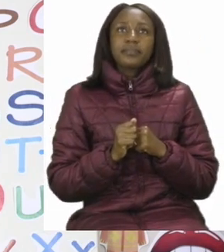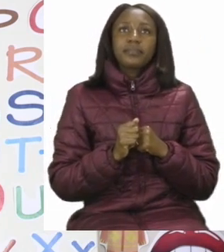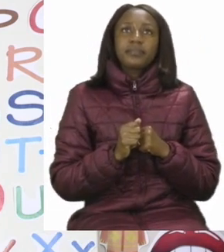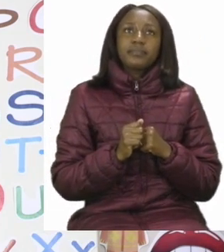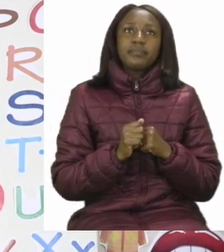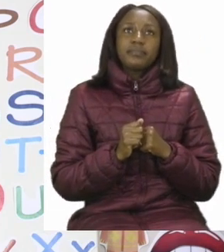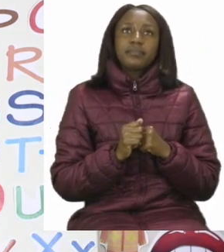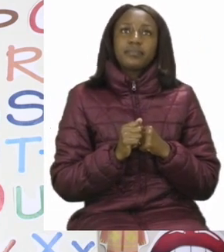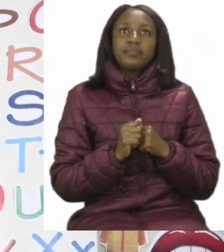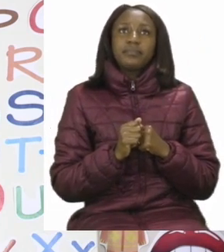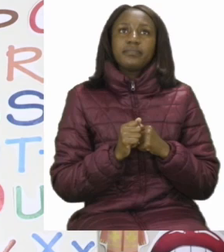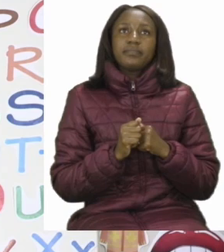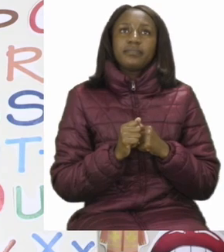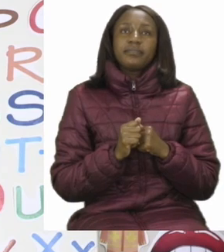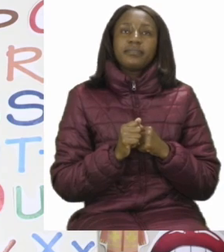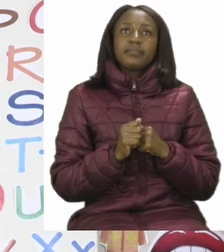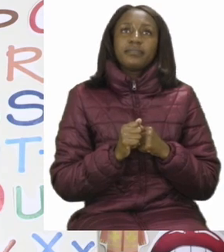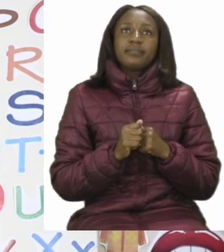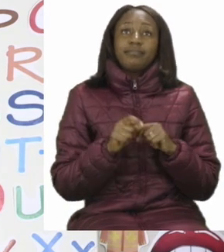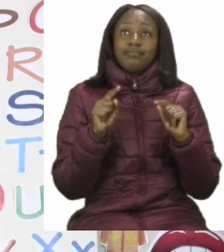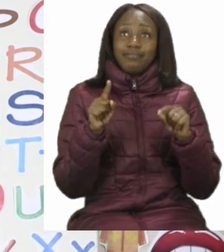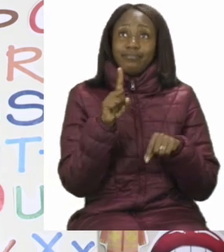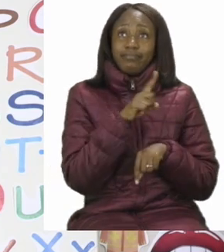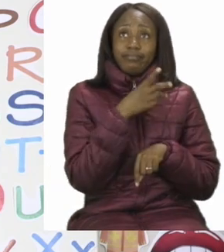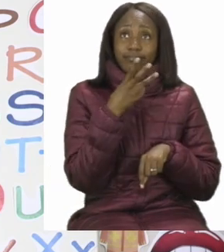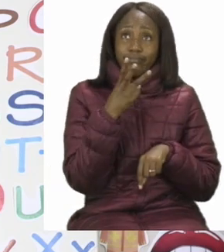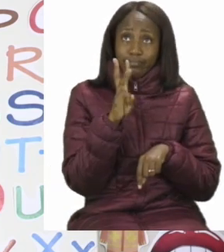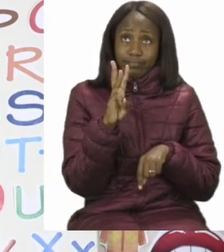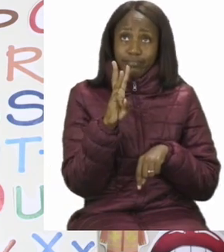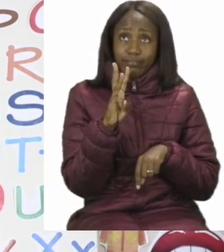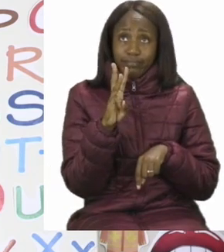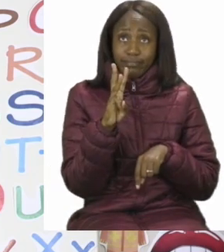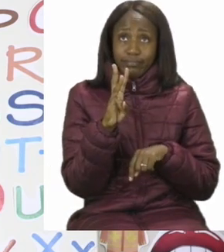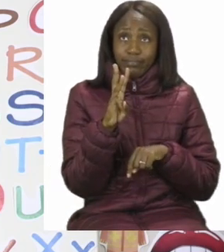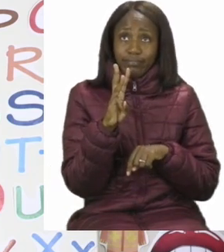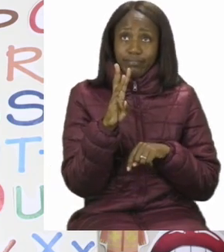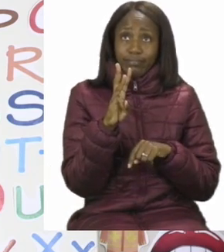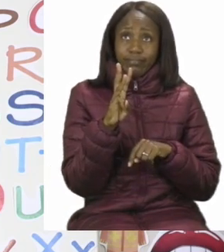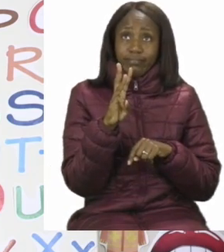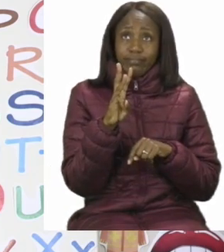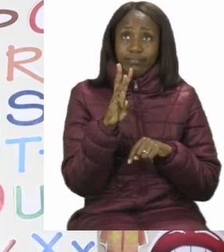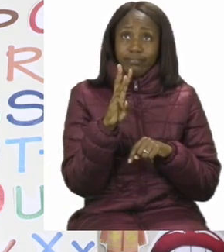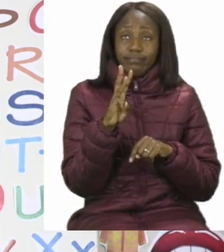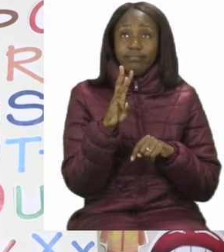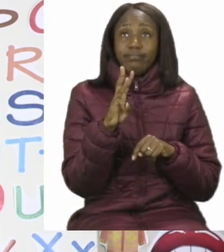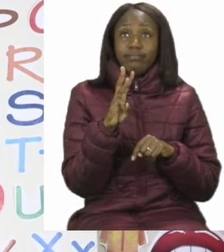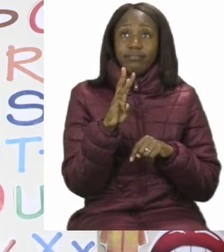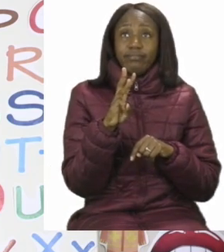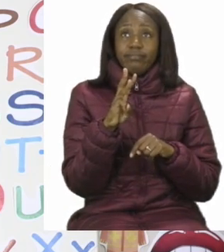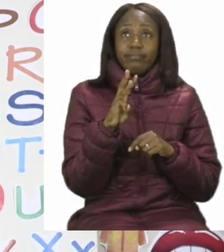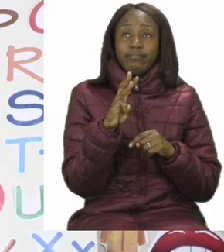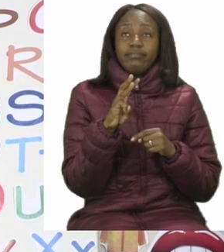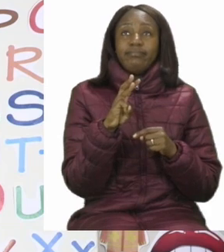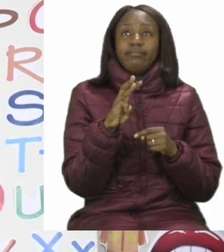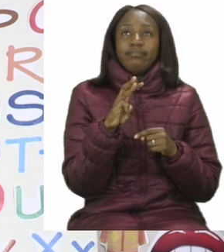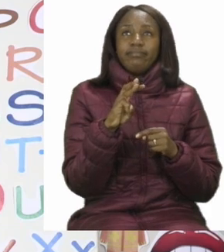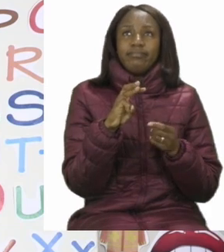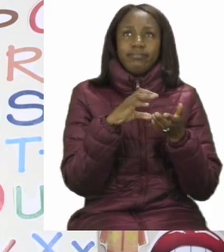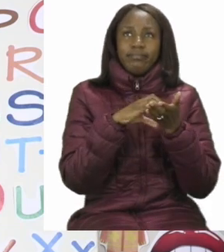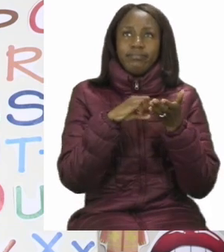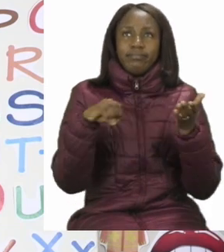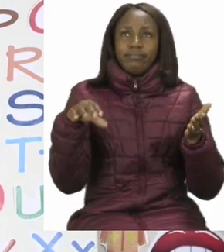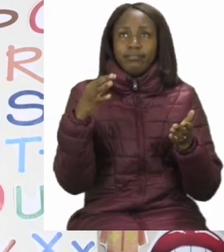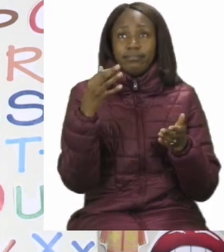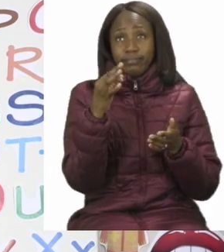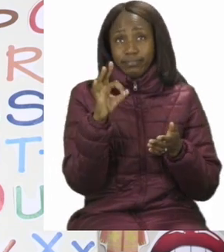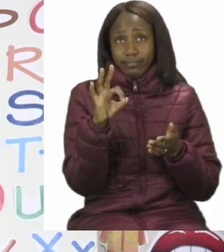it 16. So now that we have made it 16, we can count. You can use your counters, the number line,